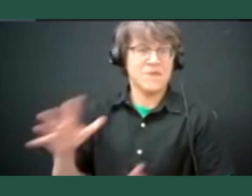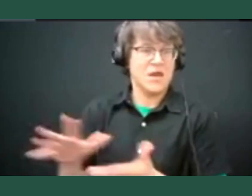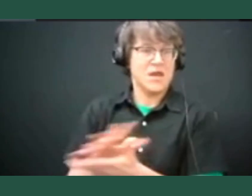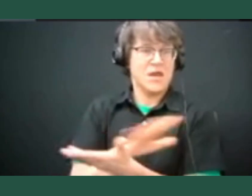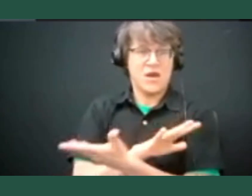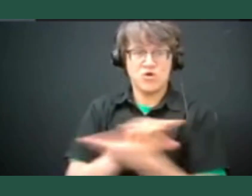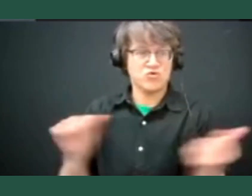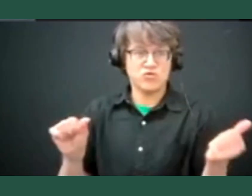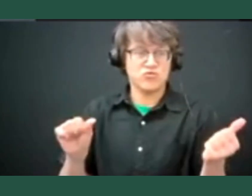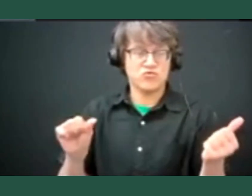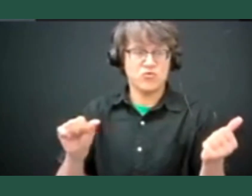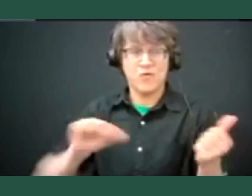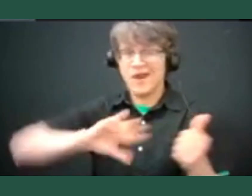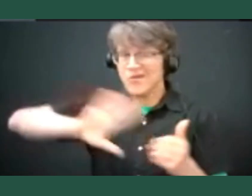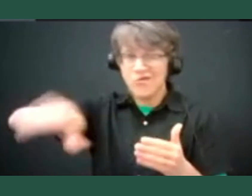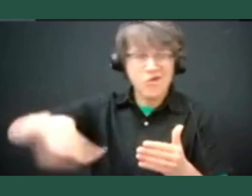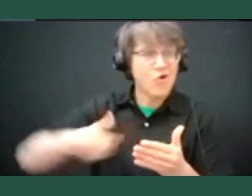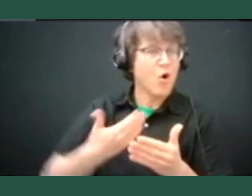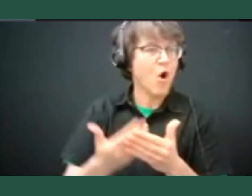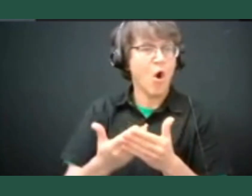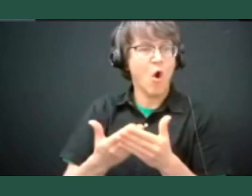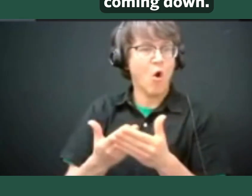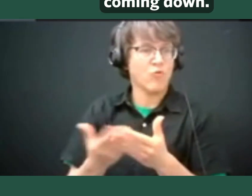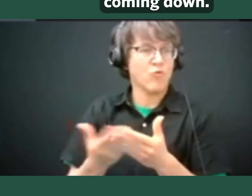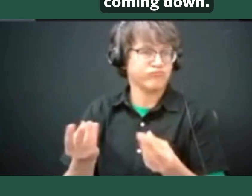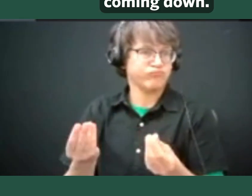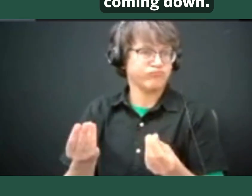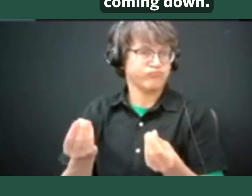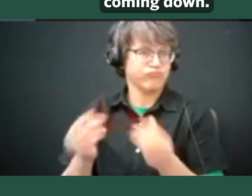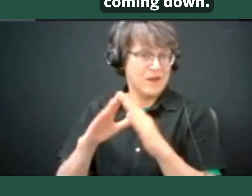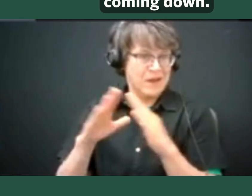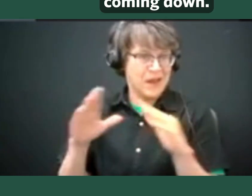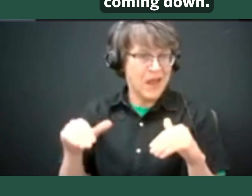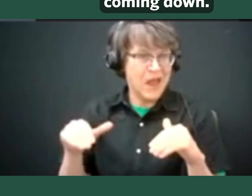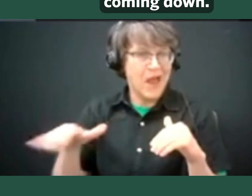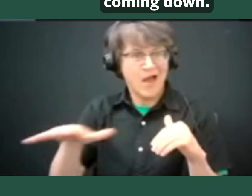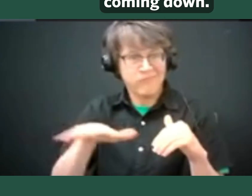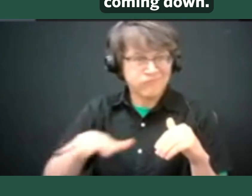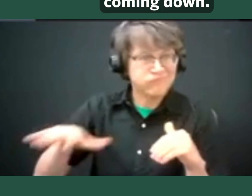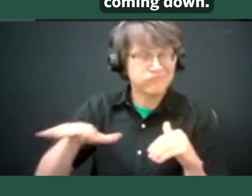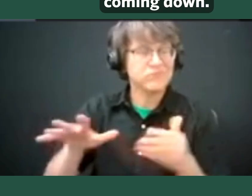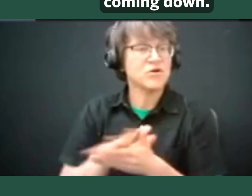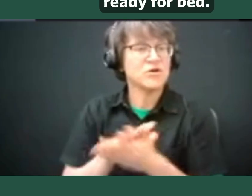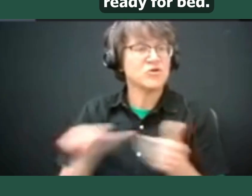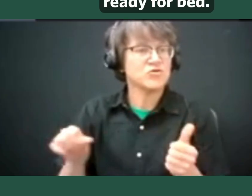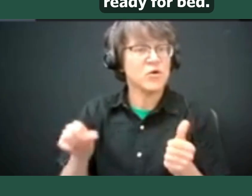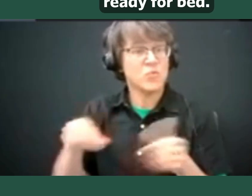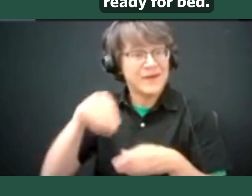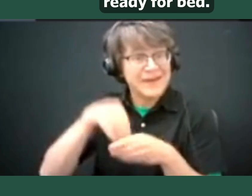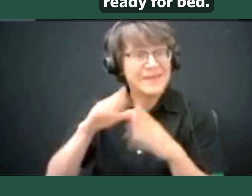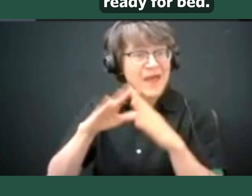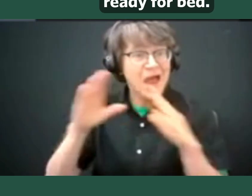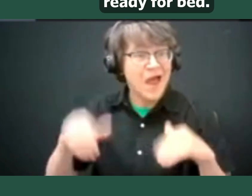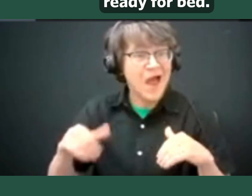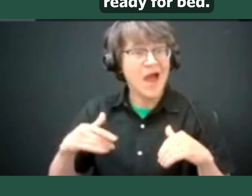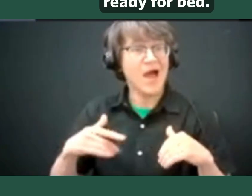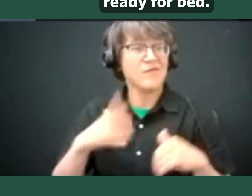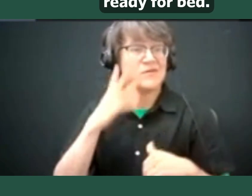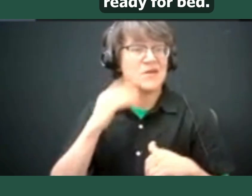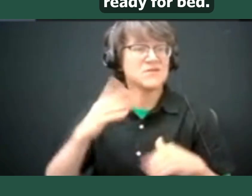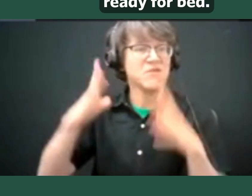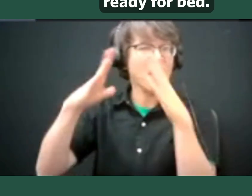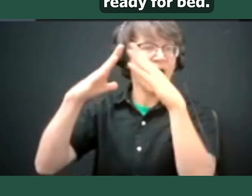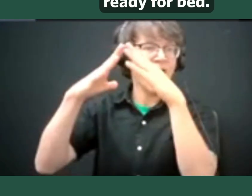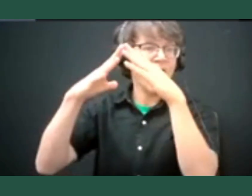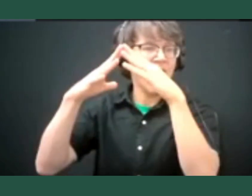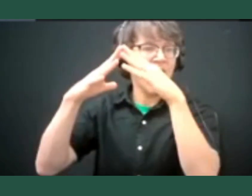entire property practically. And we were there with all the ceilings coming down, and at the time we were getting